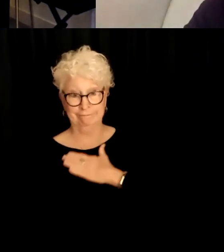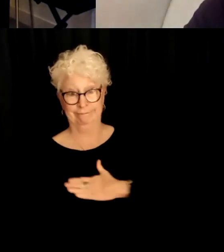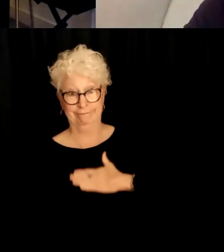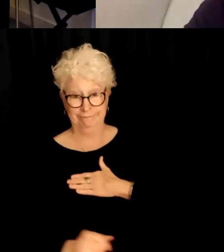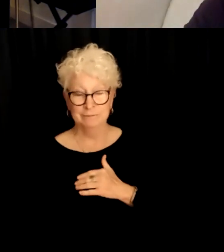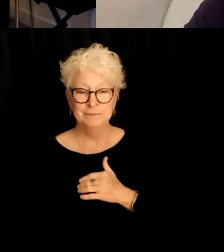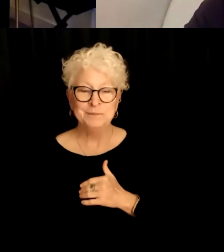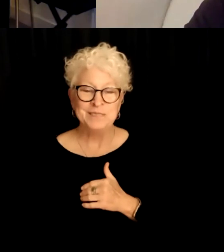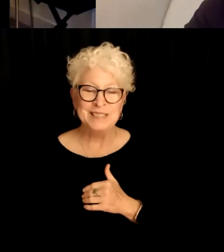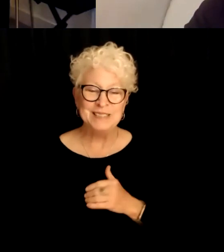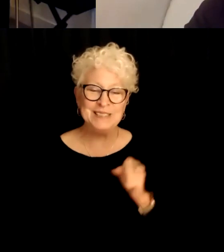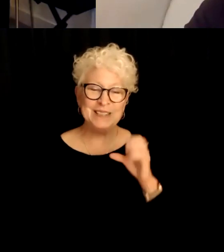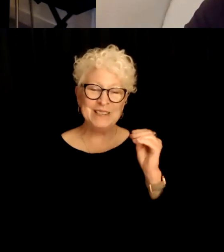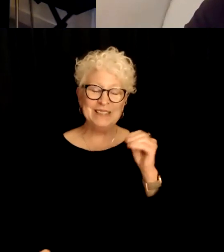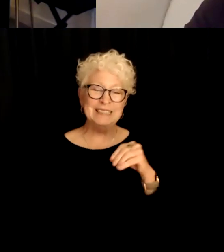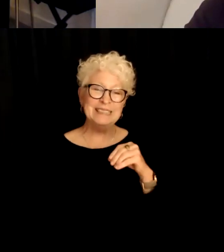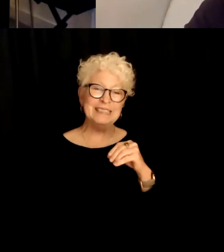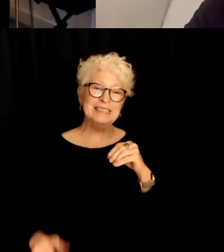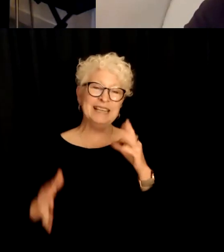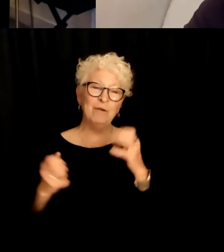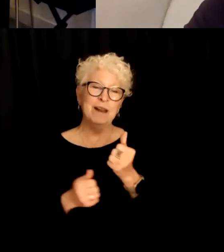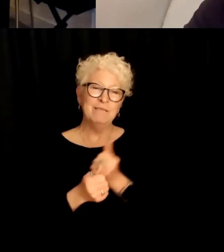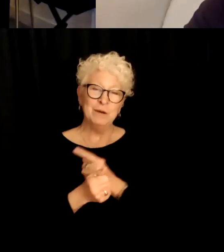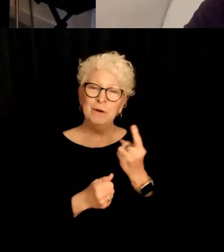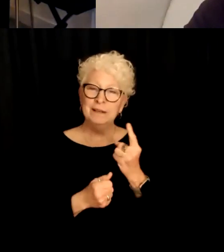it's something that I would love for everyone in the community to